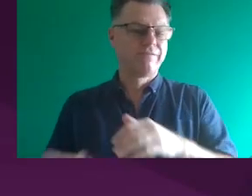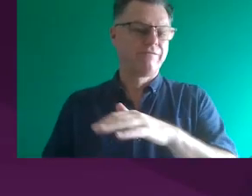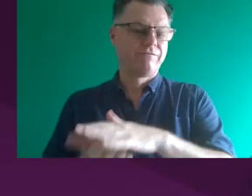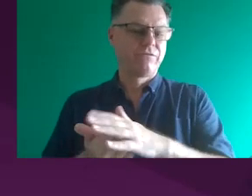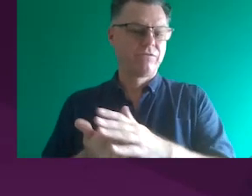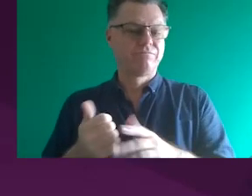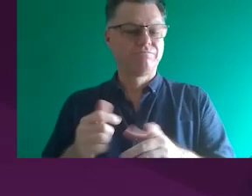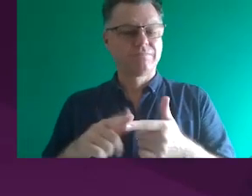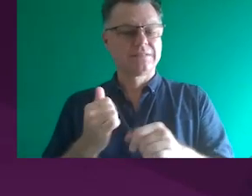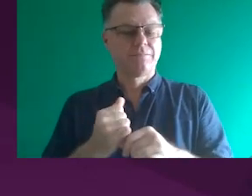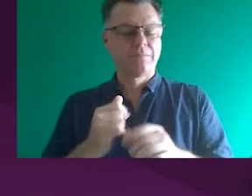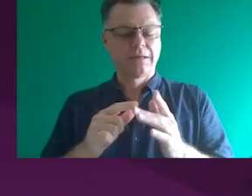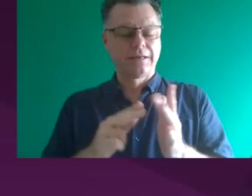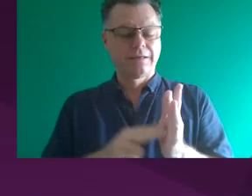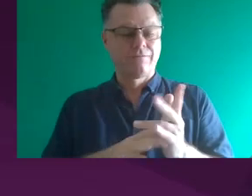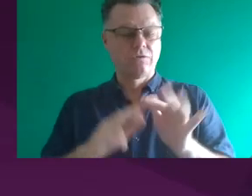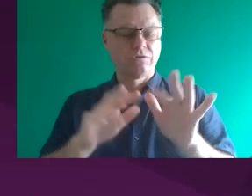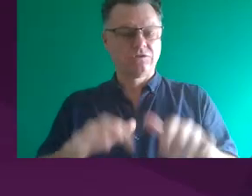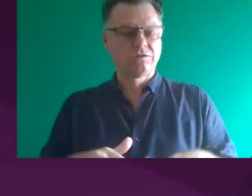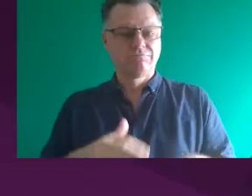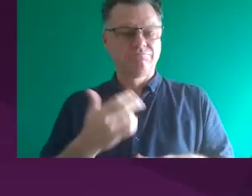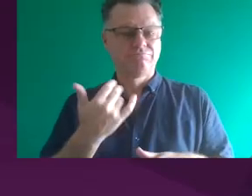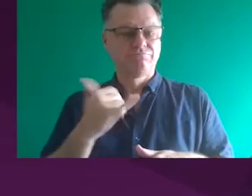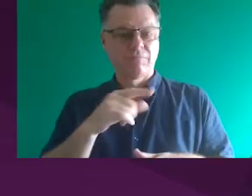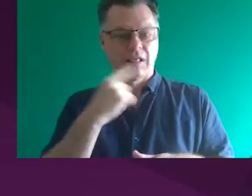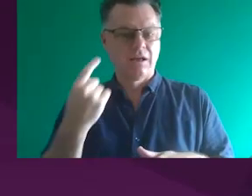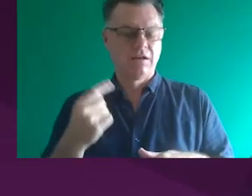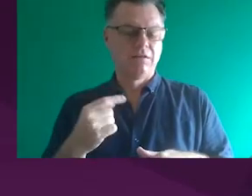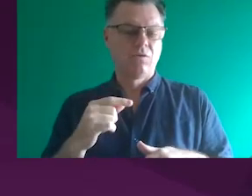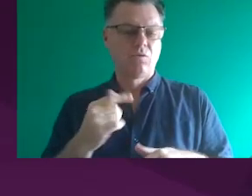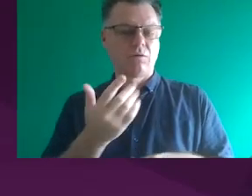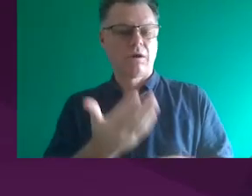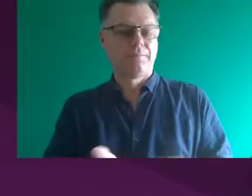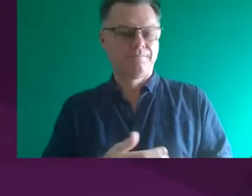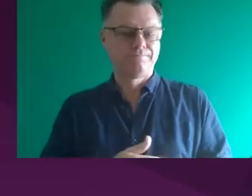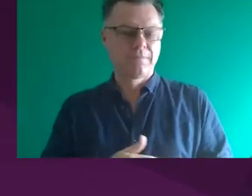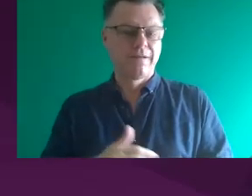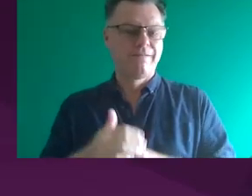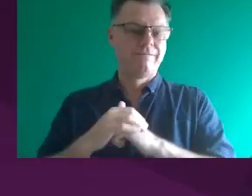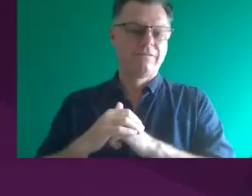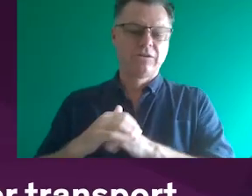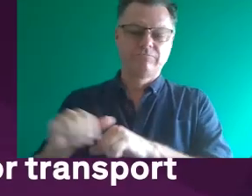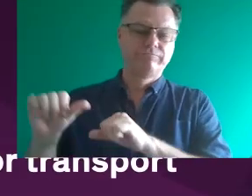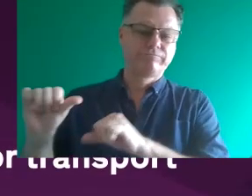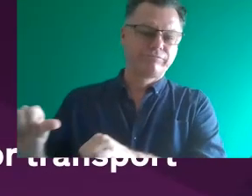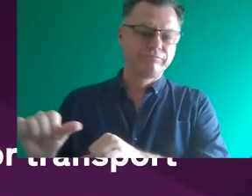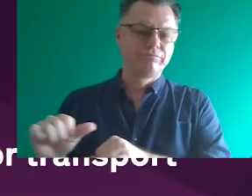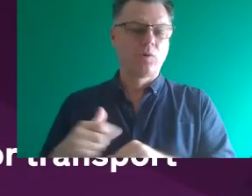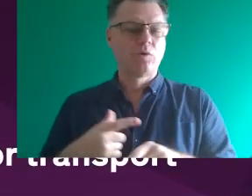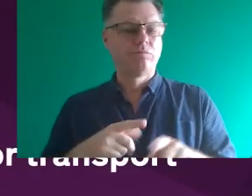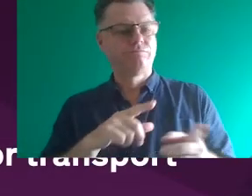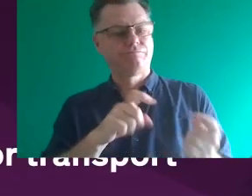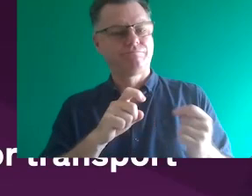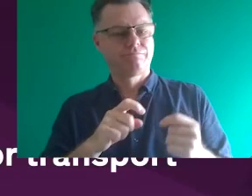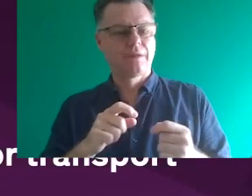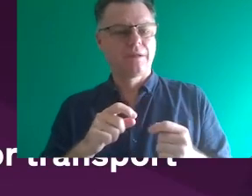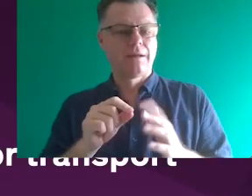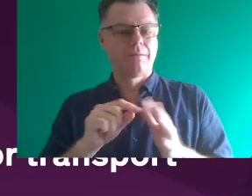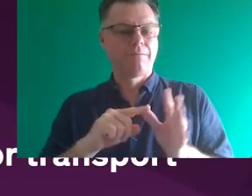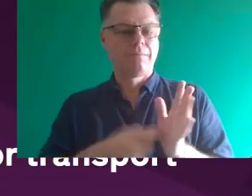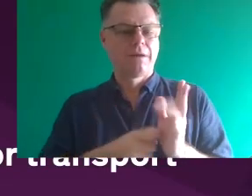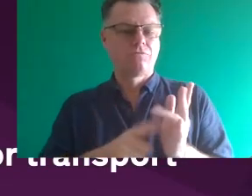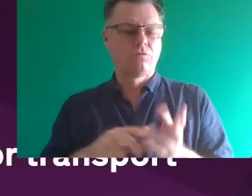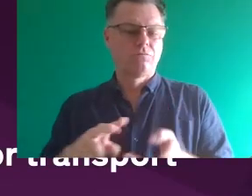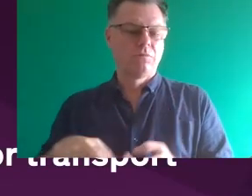subcontractors, contractor and subcontractor fraud, such as false invoicing and false claims, and favouritism and fraudulent